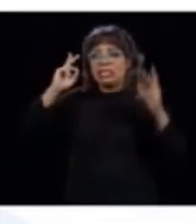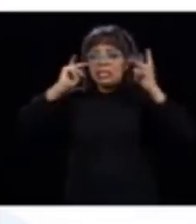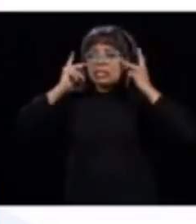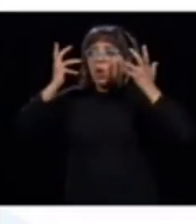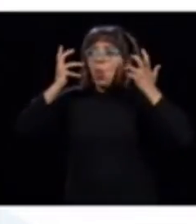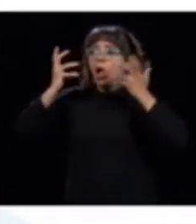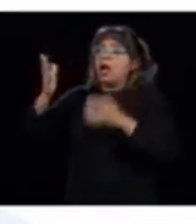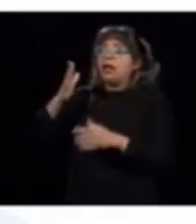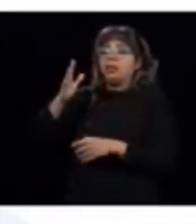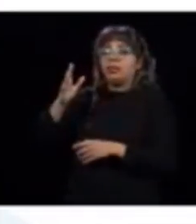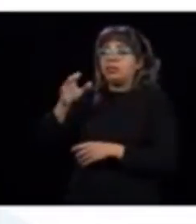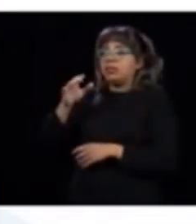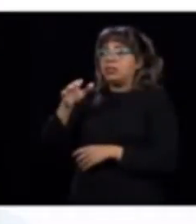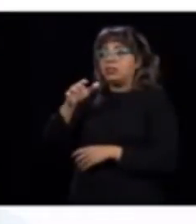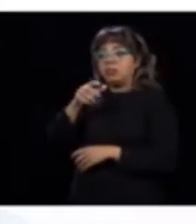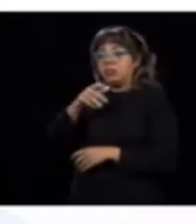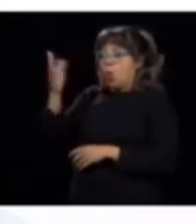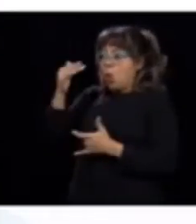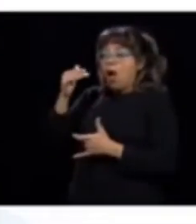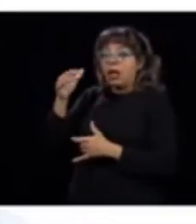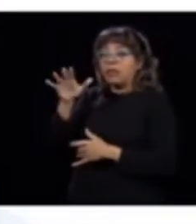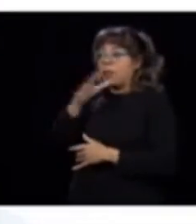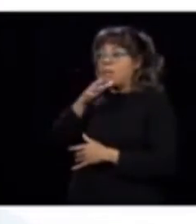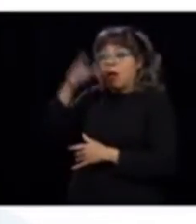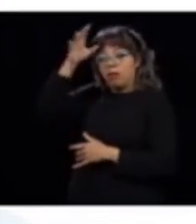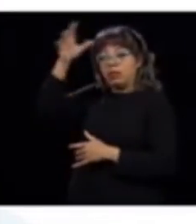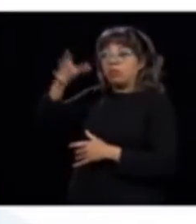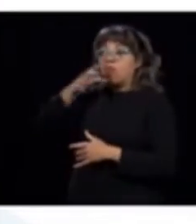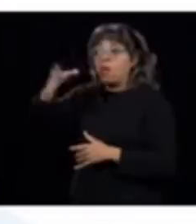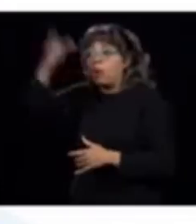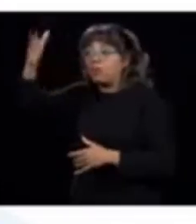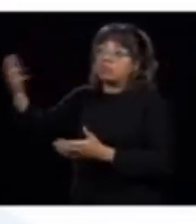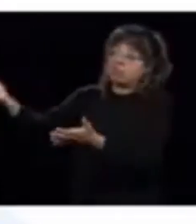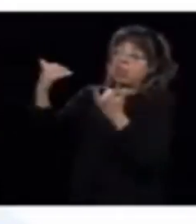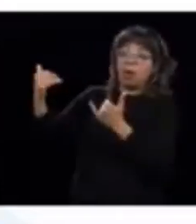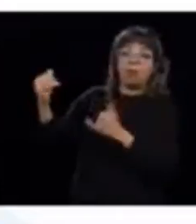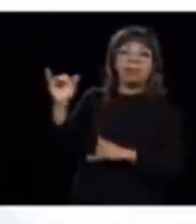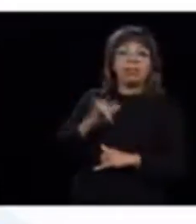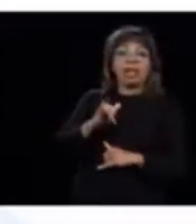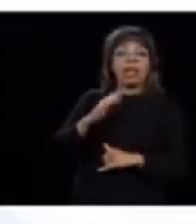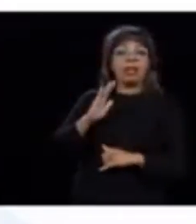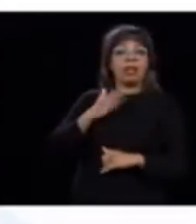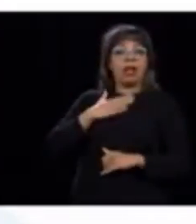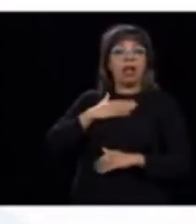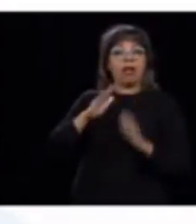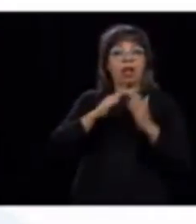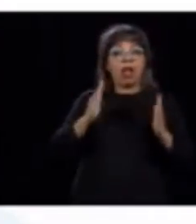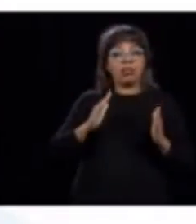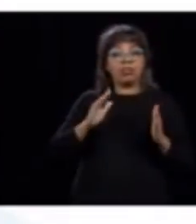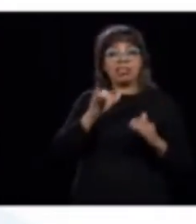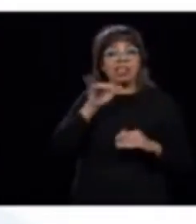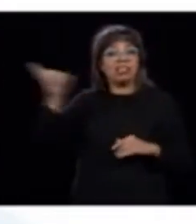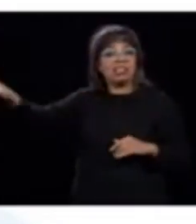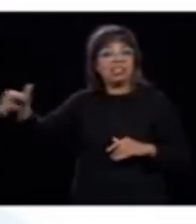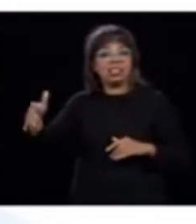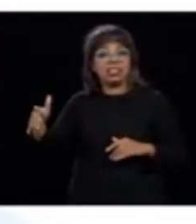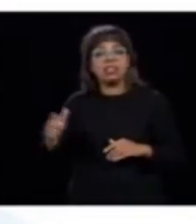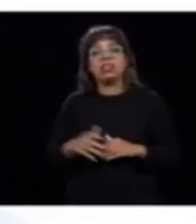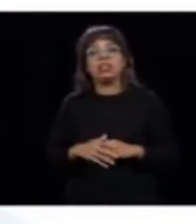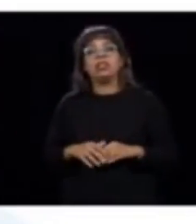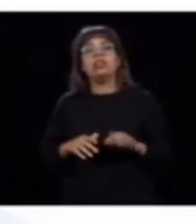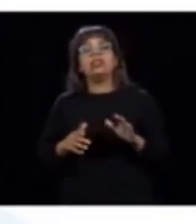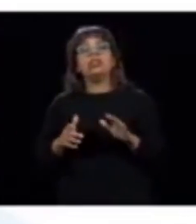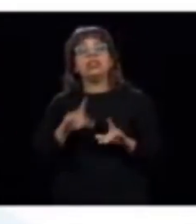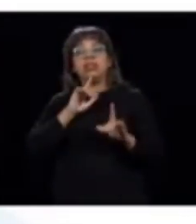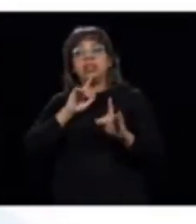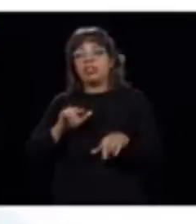overworked staff? I don't know this particular case, but what we know is that when somebody is